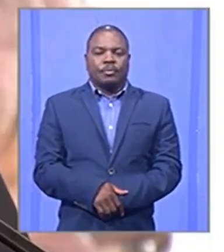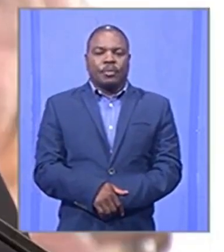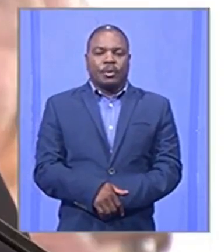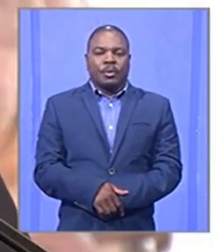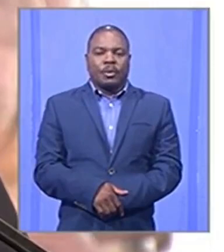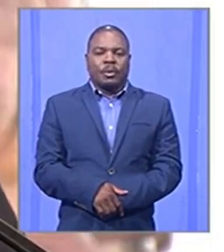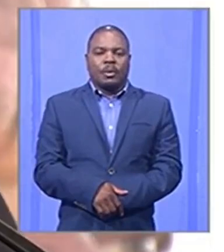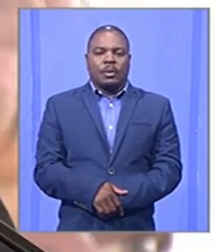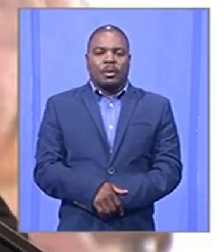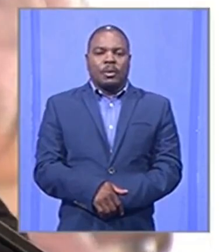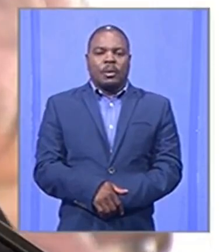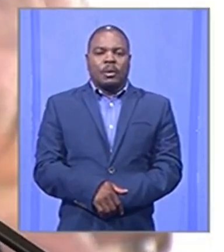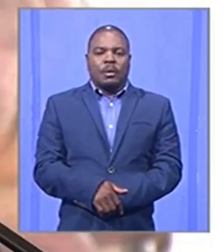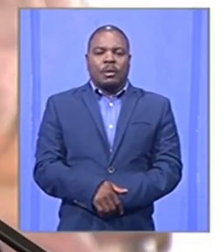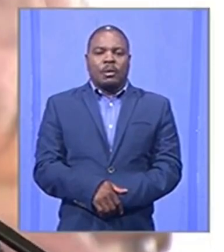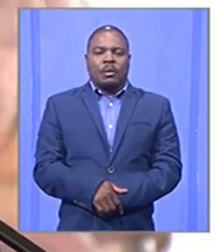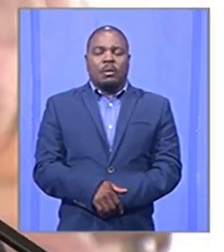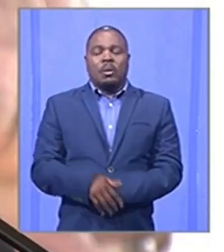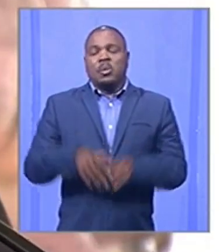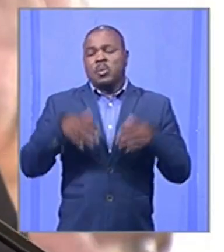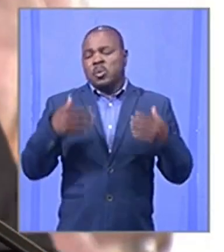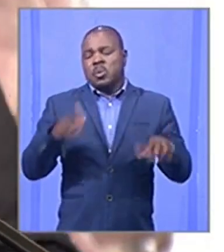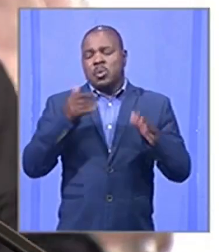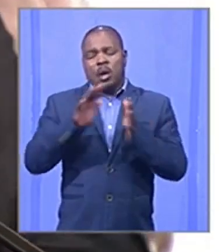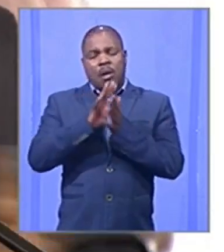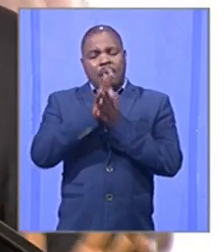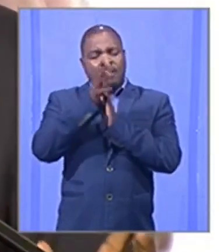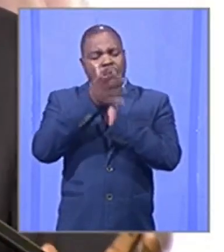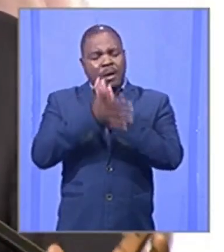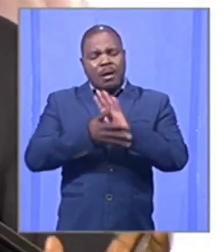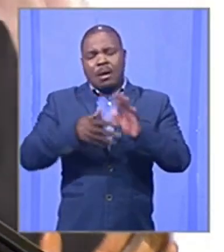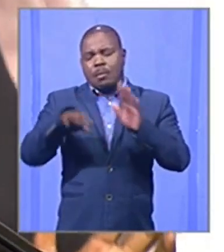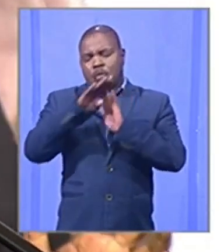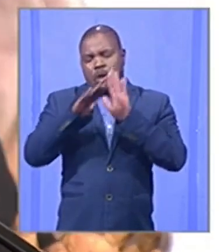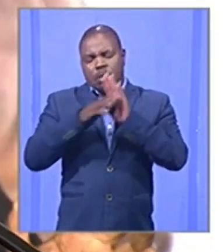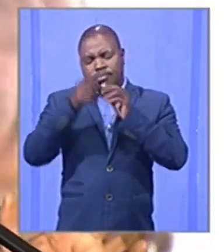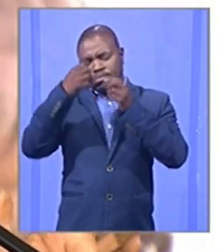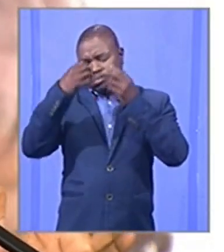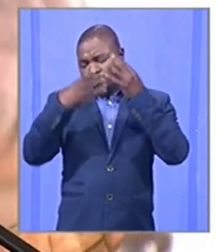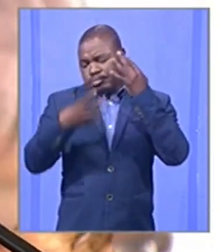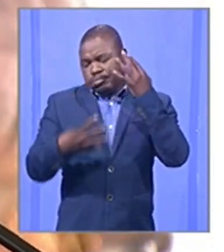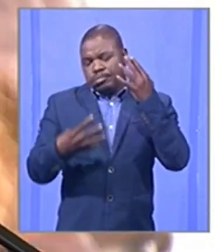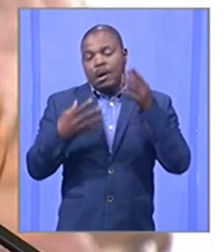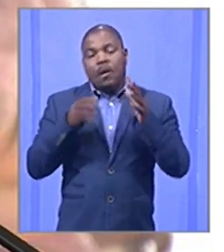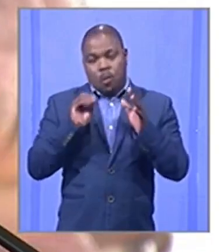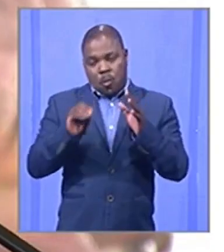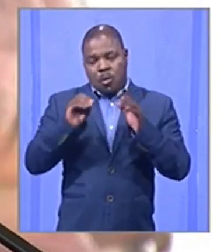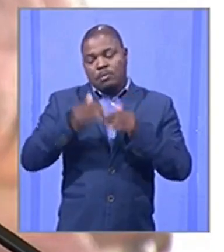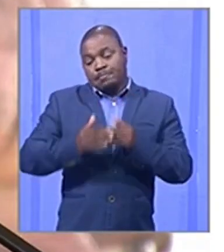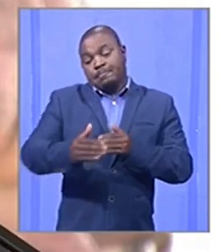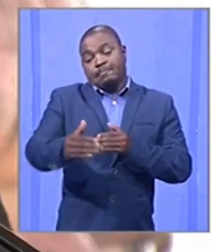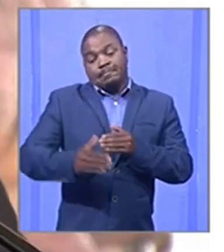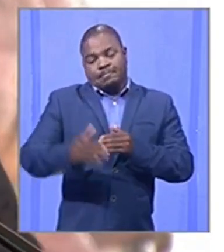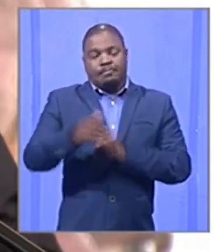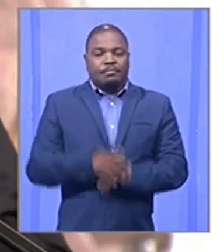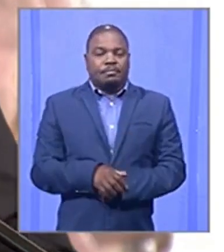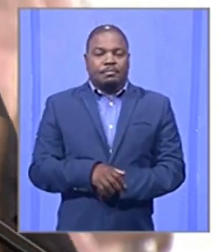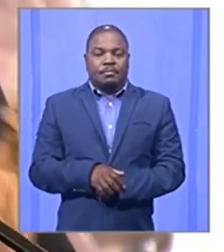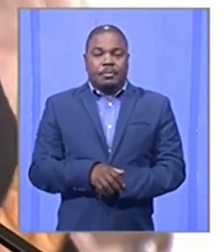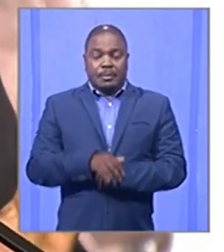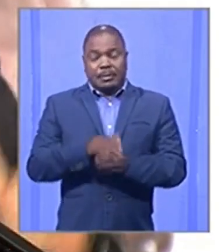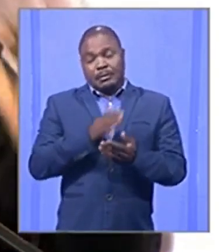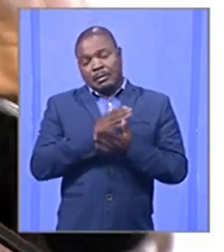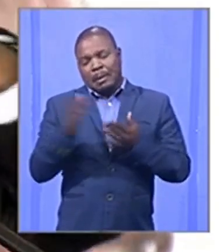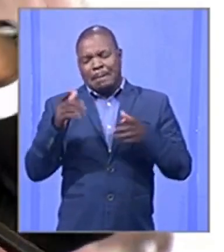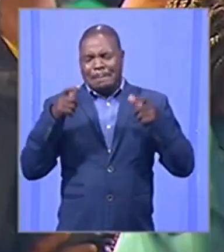a lot of infrastructure projects in the pipeline. And a number of them are quite